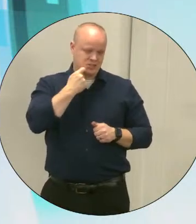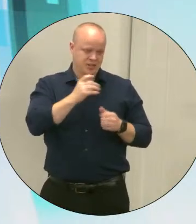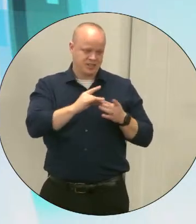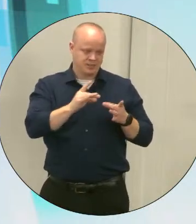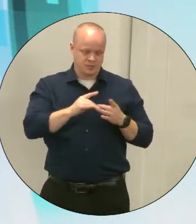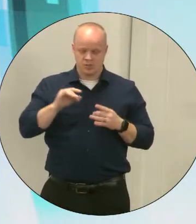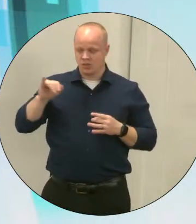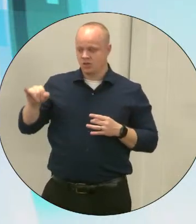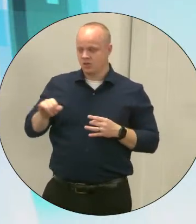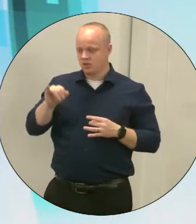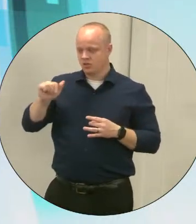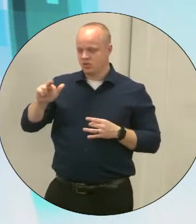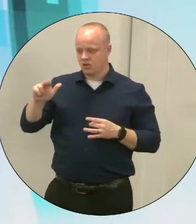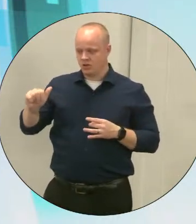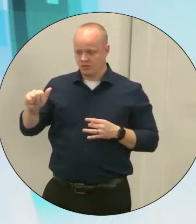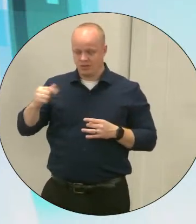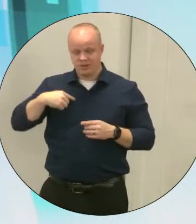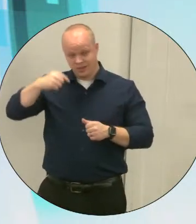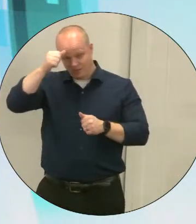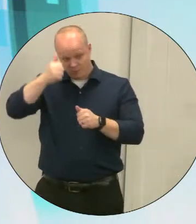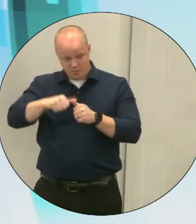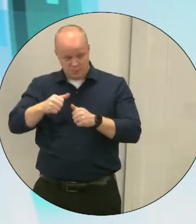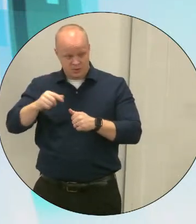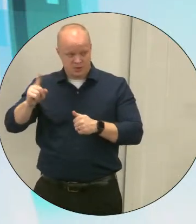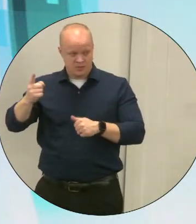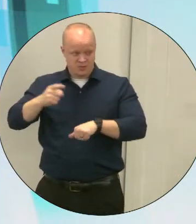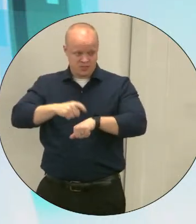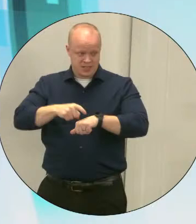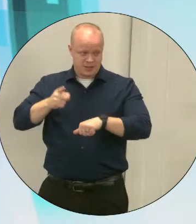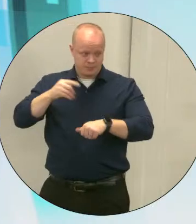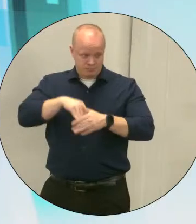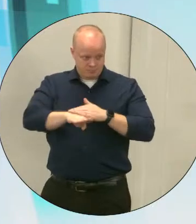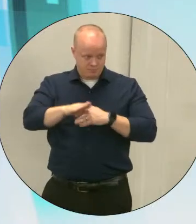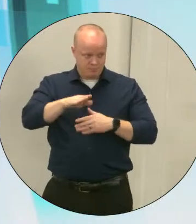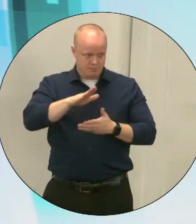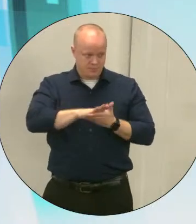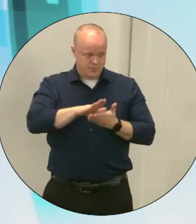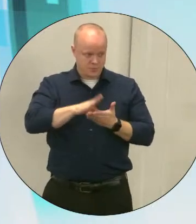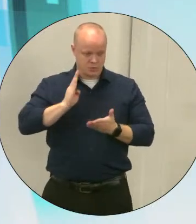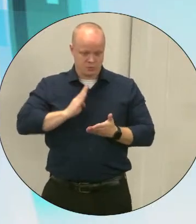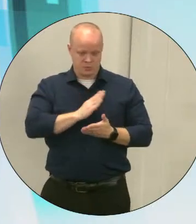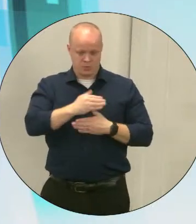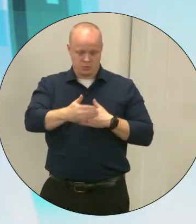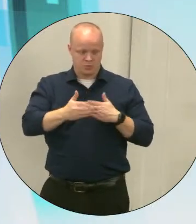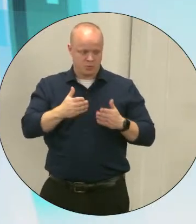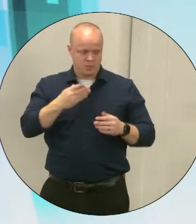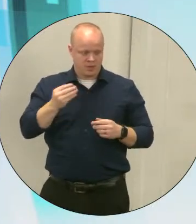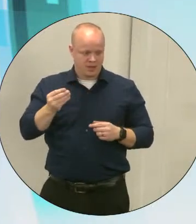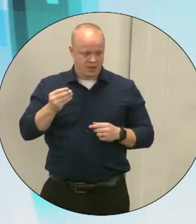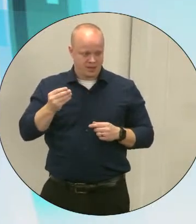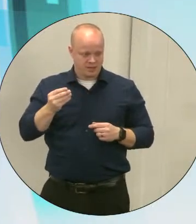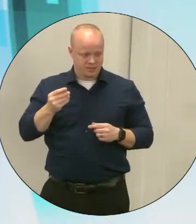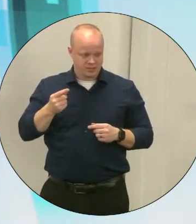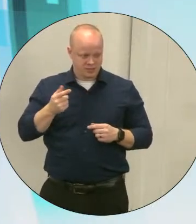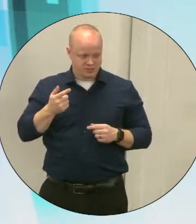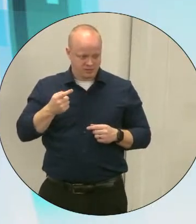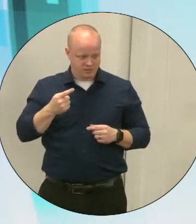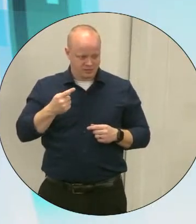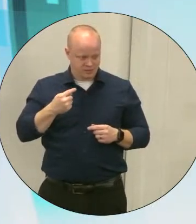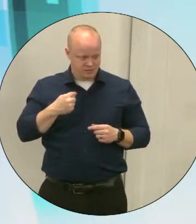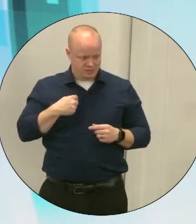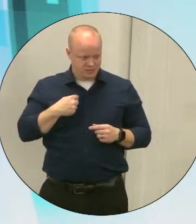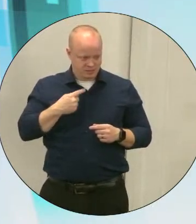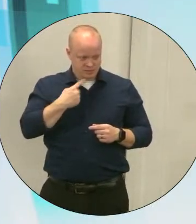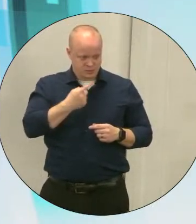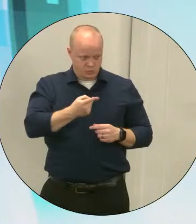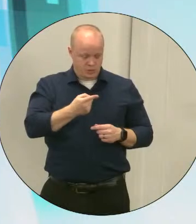Jara, and I remember the first night he came into the school board room, And told him,